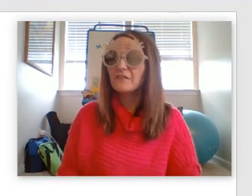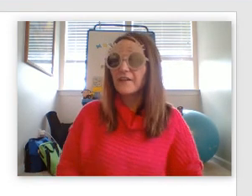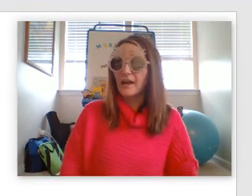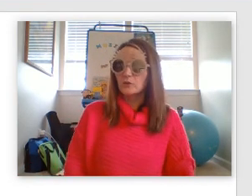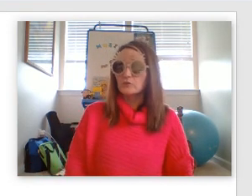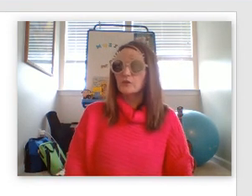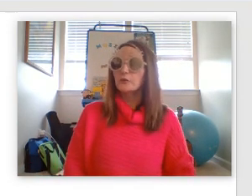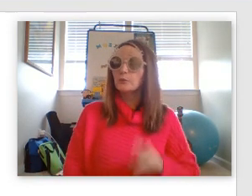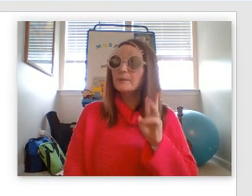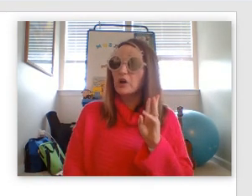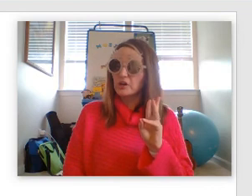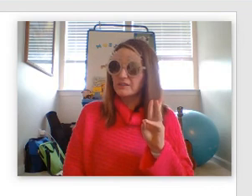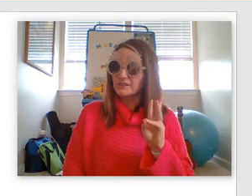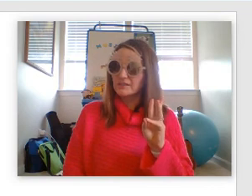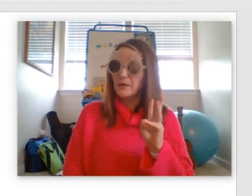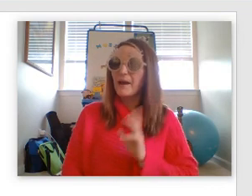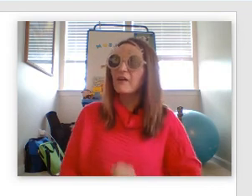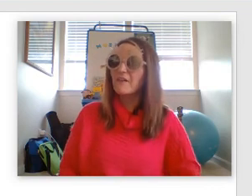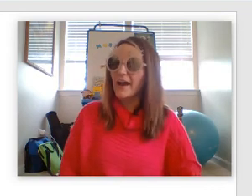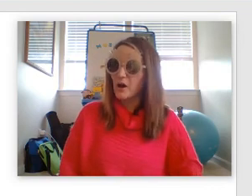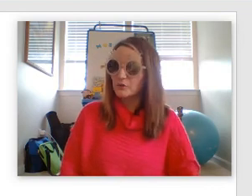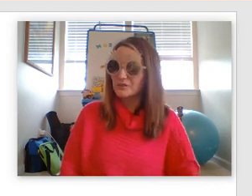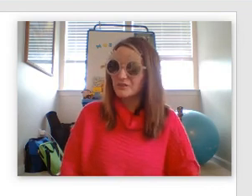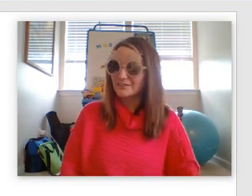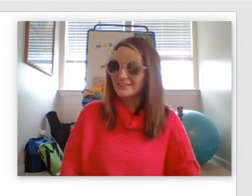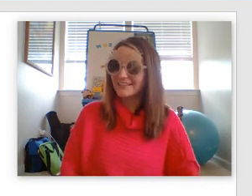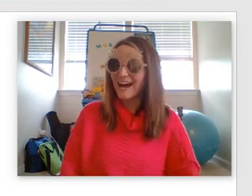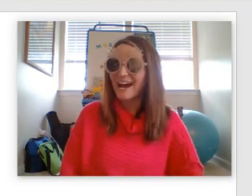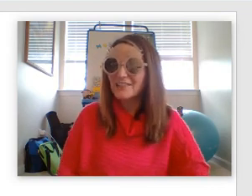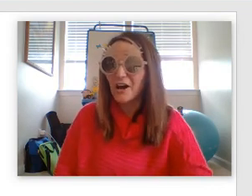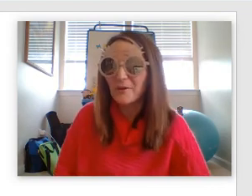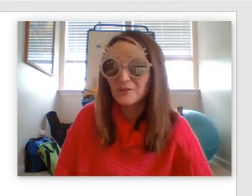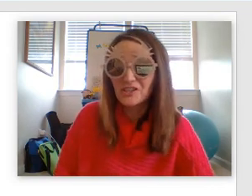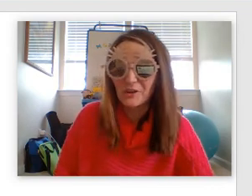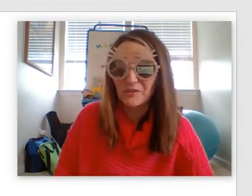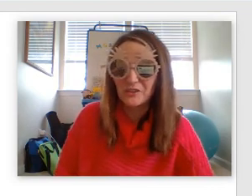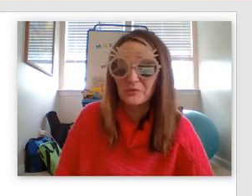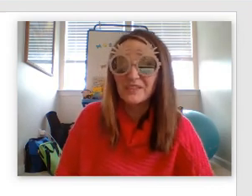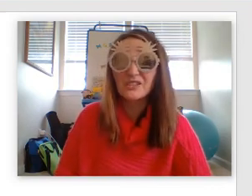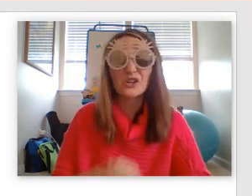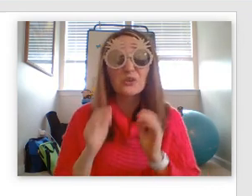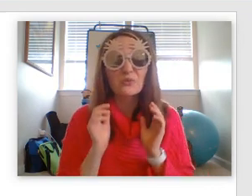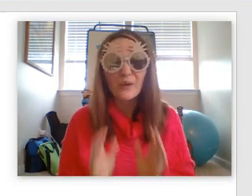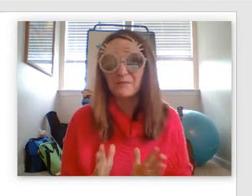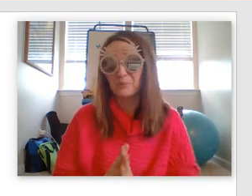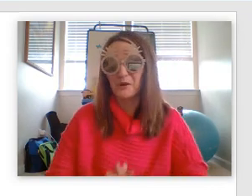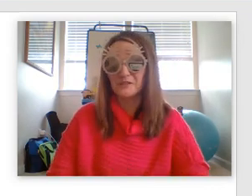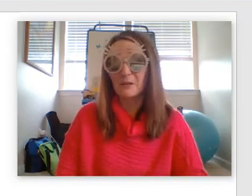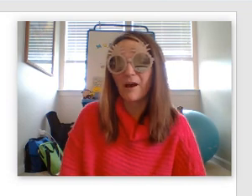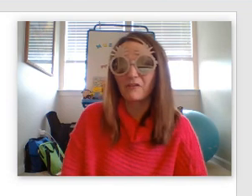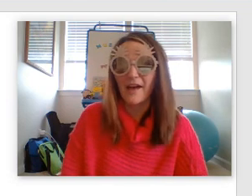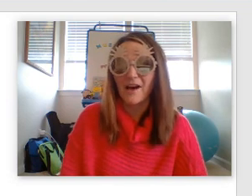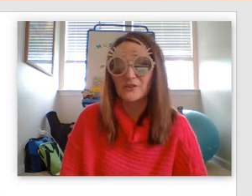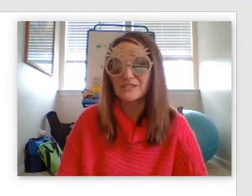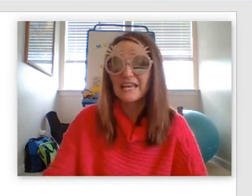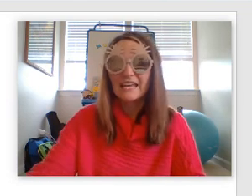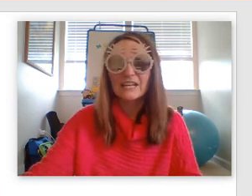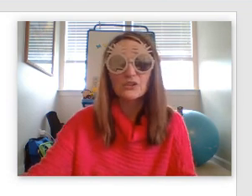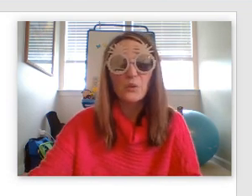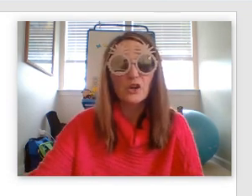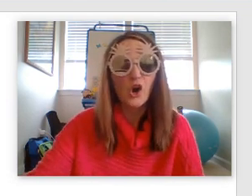I have found three books about vowels that I thought I would share with you. These are great books about